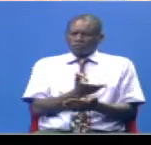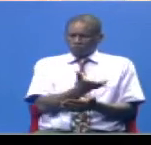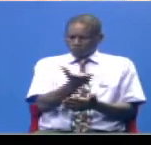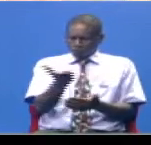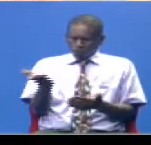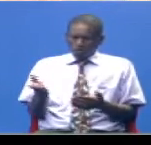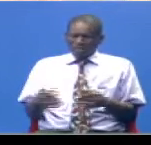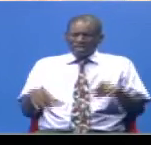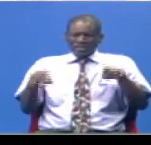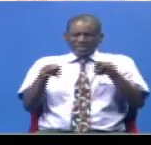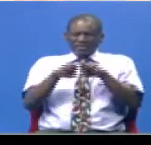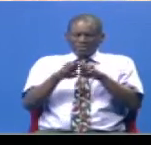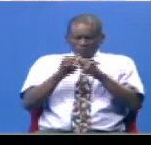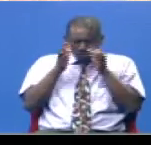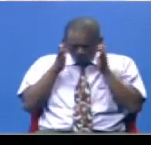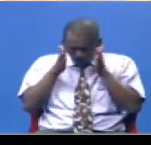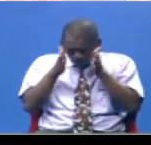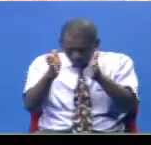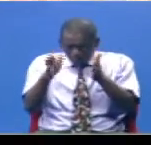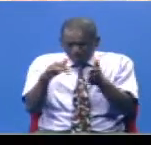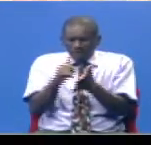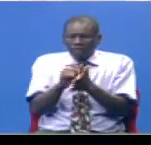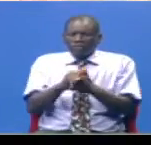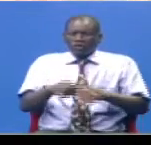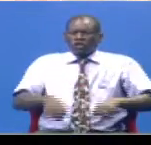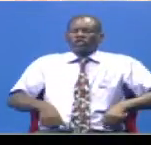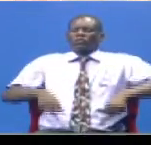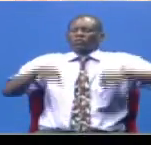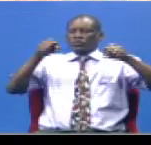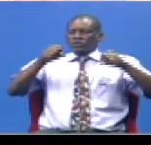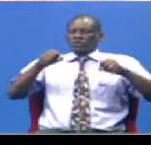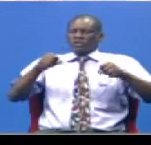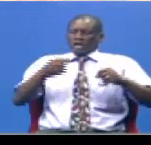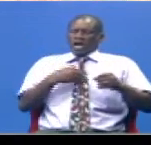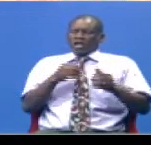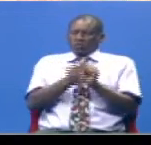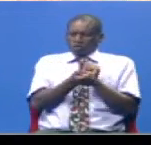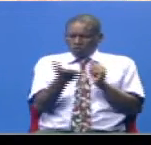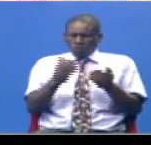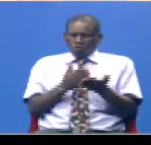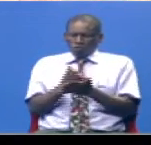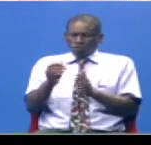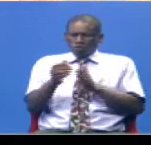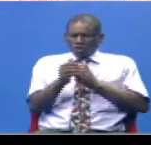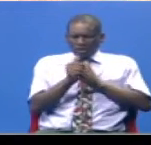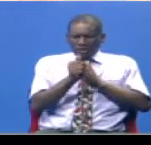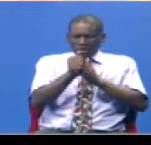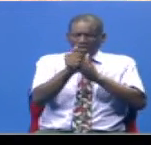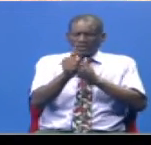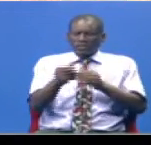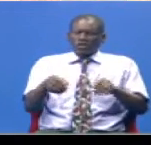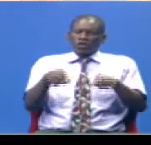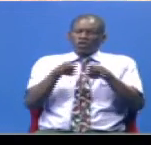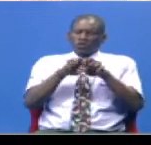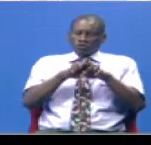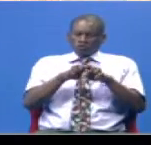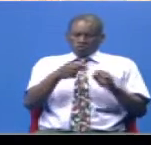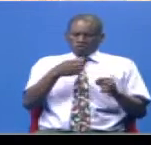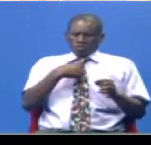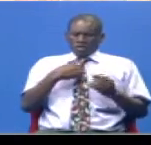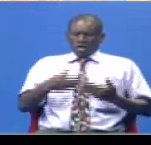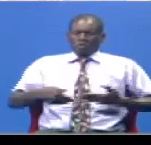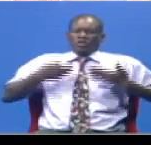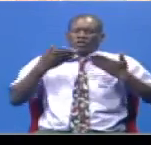the same commitment that the commander hand to you through guidance, I will also offer